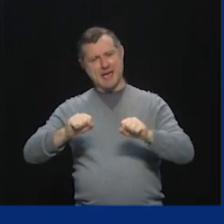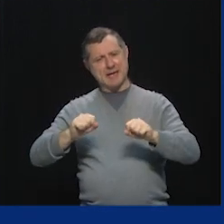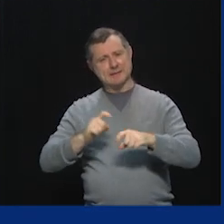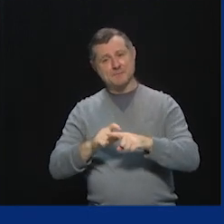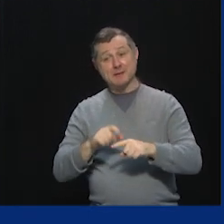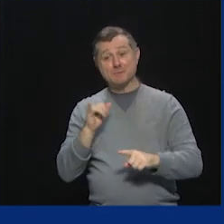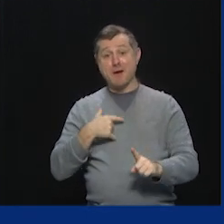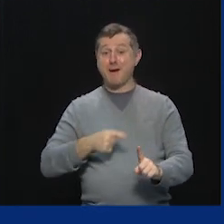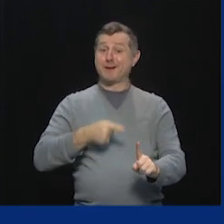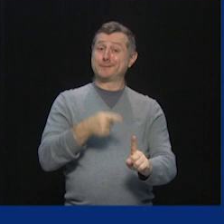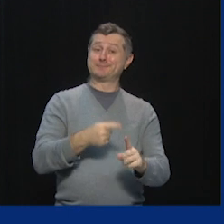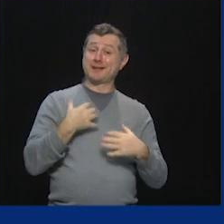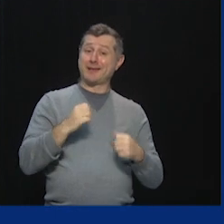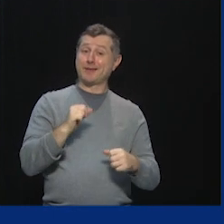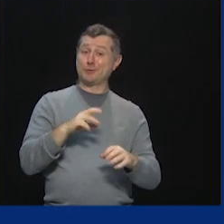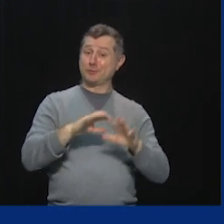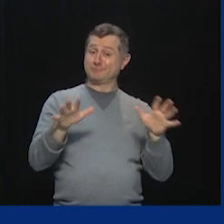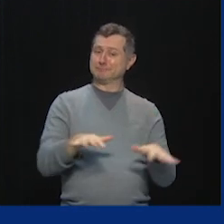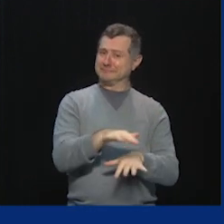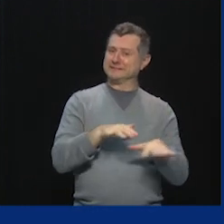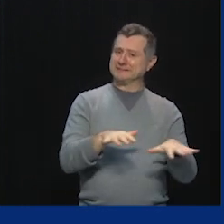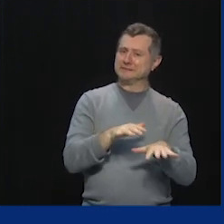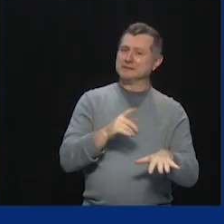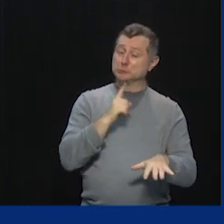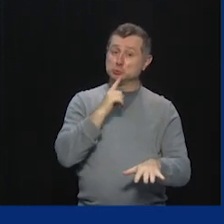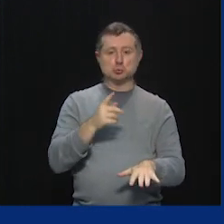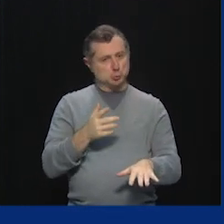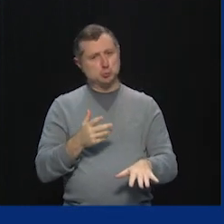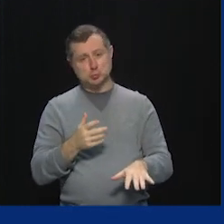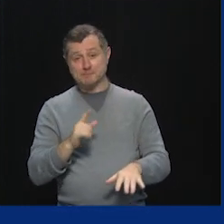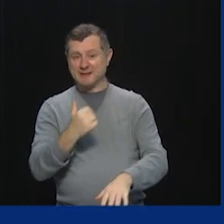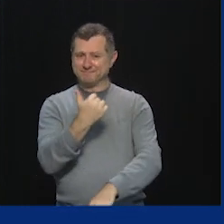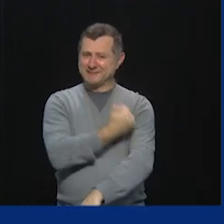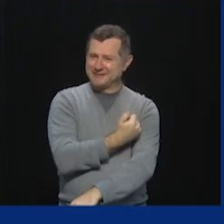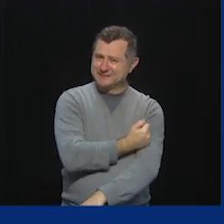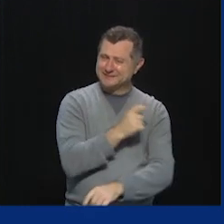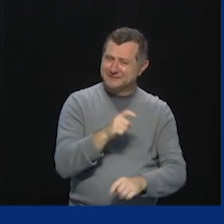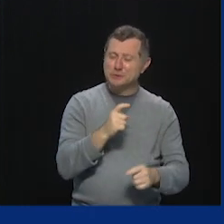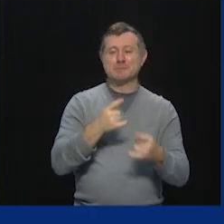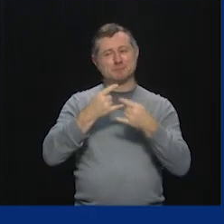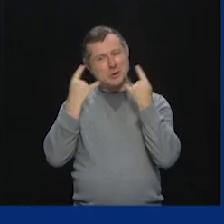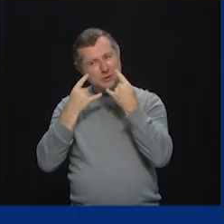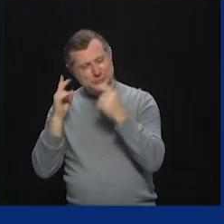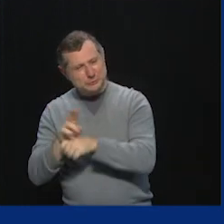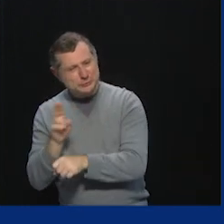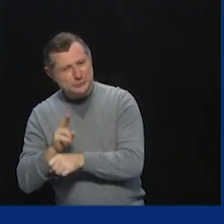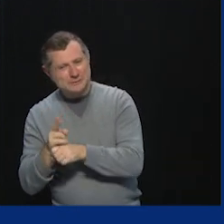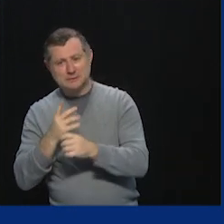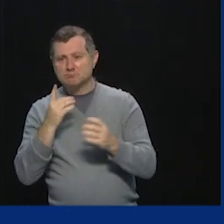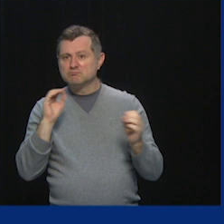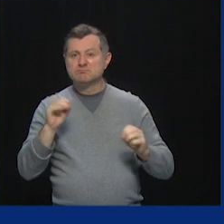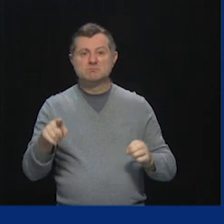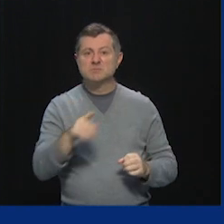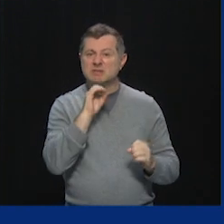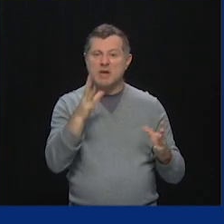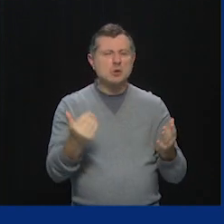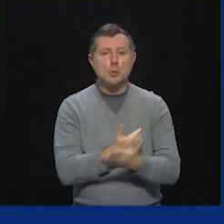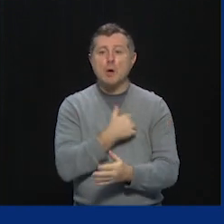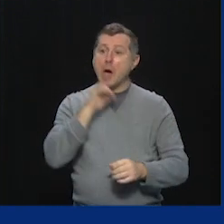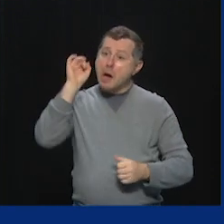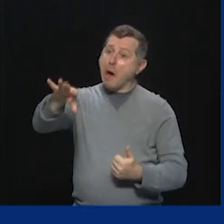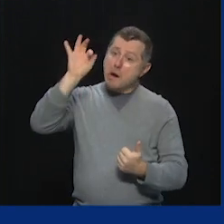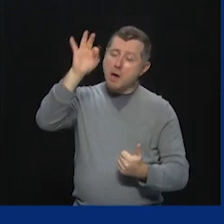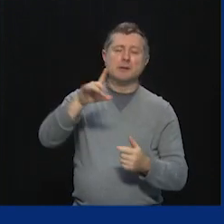about getting vaccinated and wearing the mask. There's nothing brand new about how we're going to deal with this next phase. It's all about